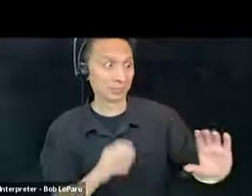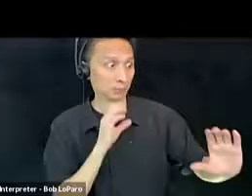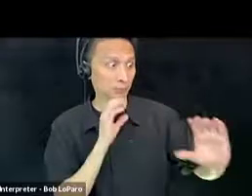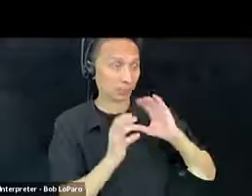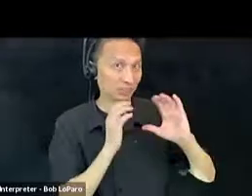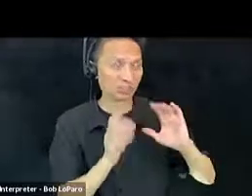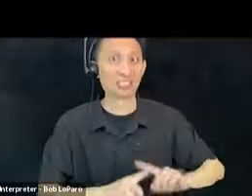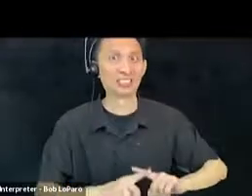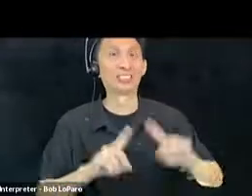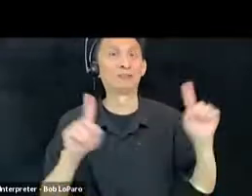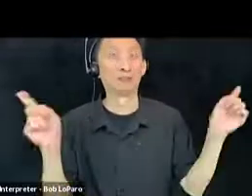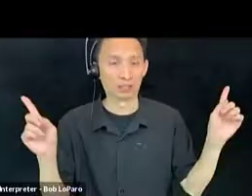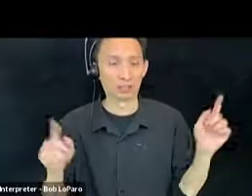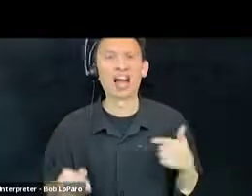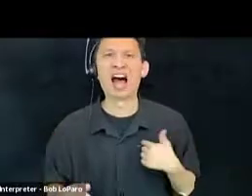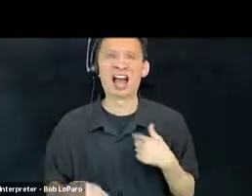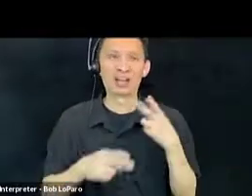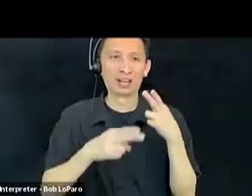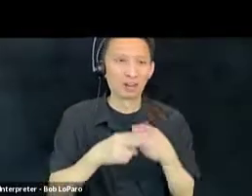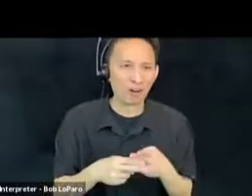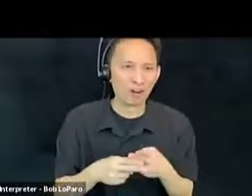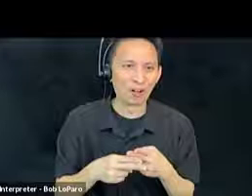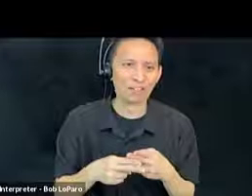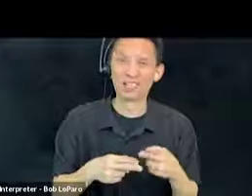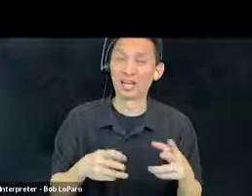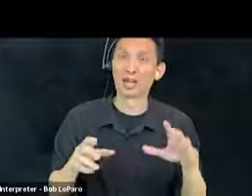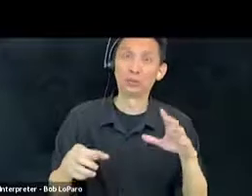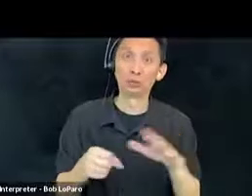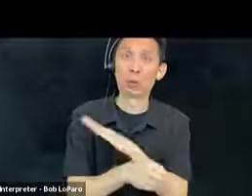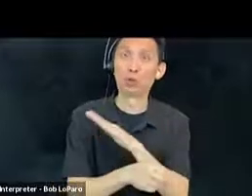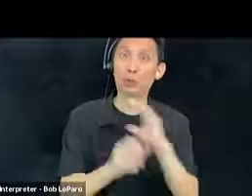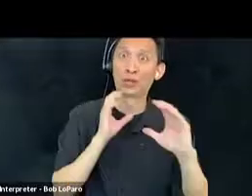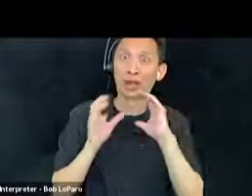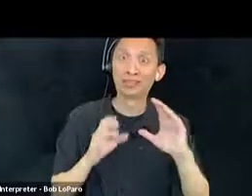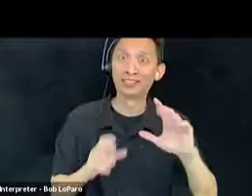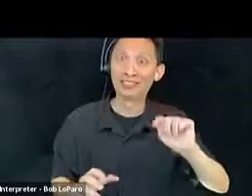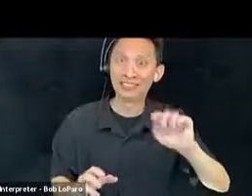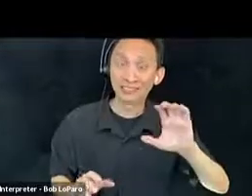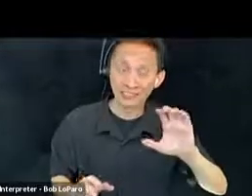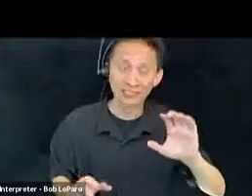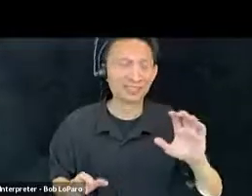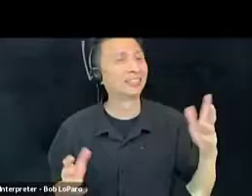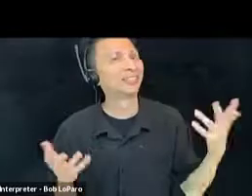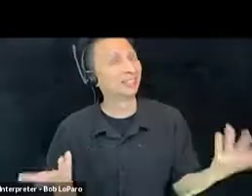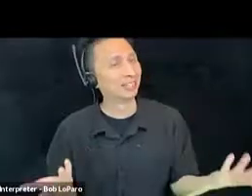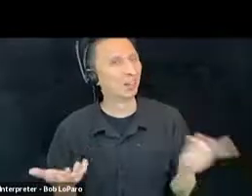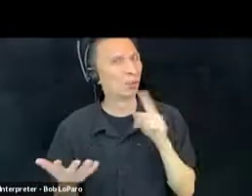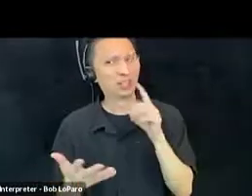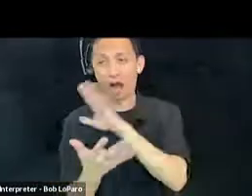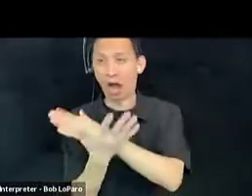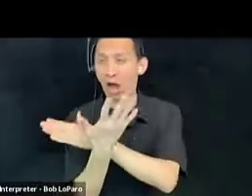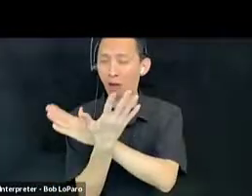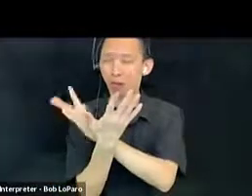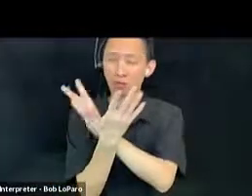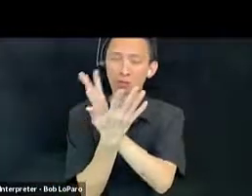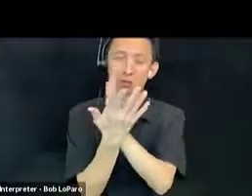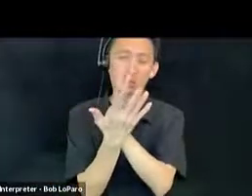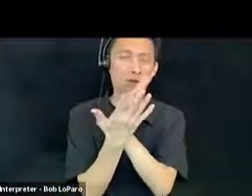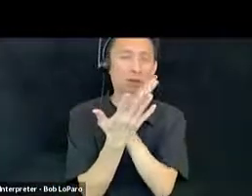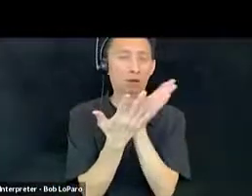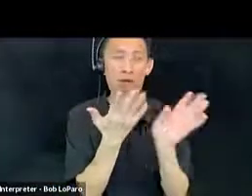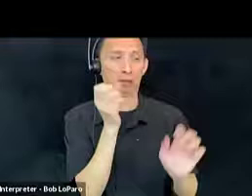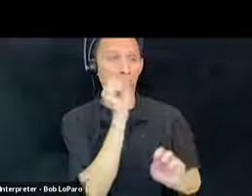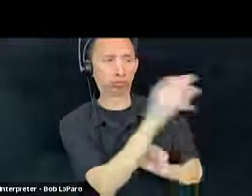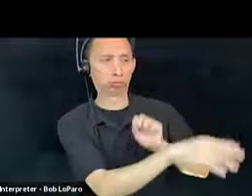communicator means we look at all of the options that are available. Um, and accessible, um, and we give them all